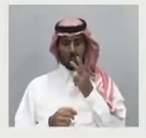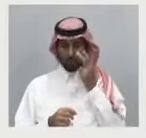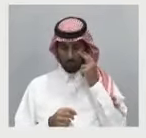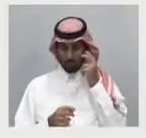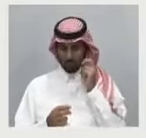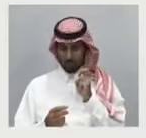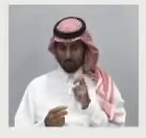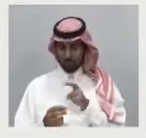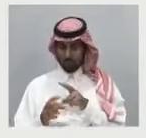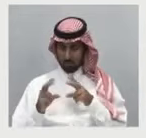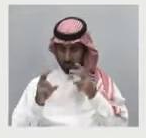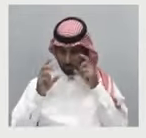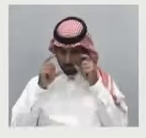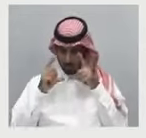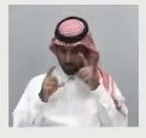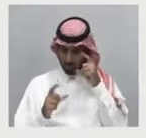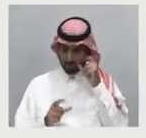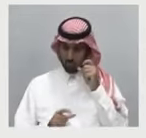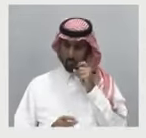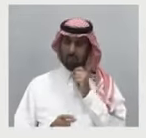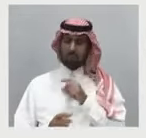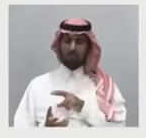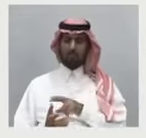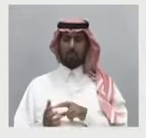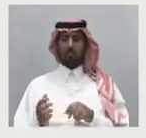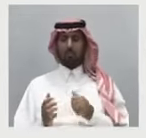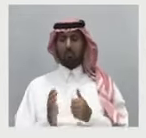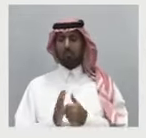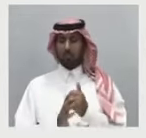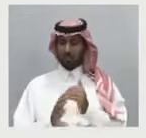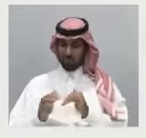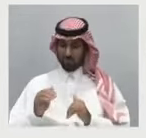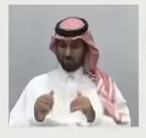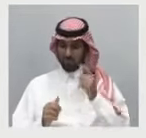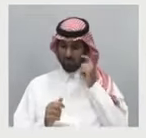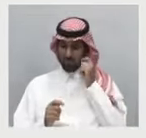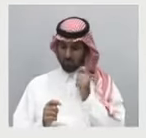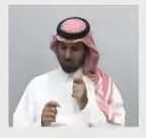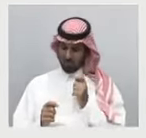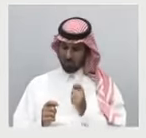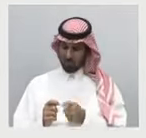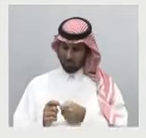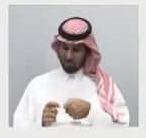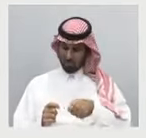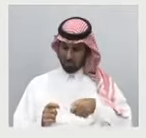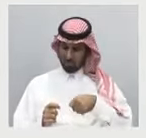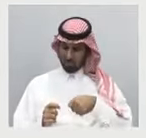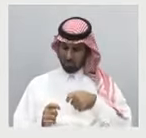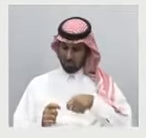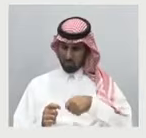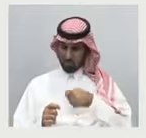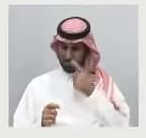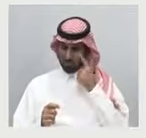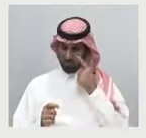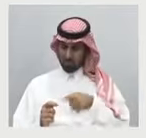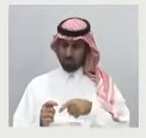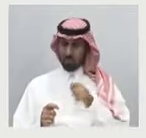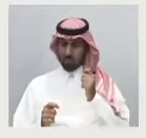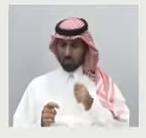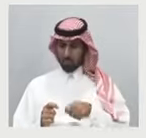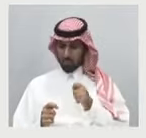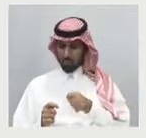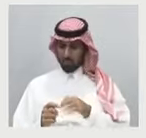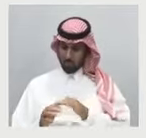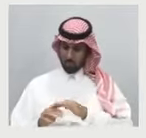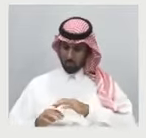careful and be able to dig slowly, not very hard because you don't want to